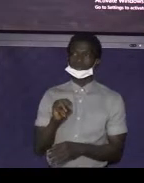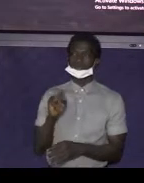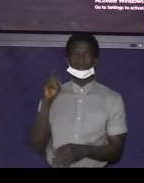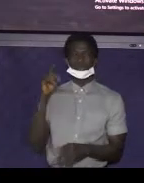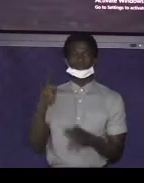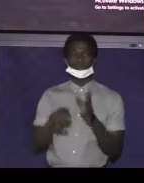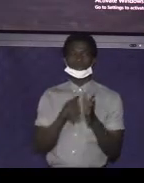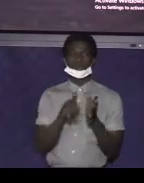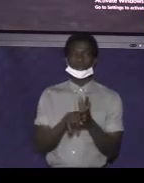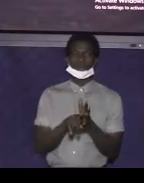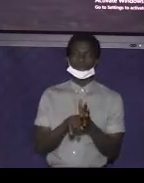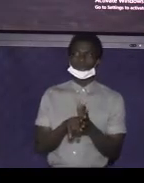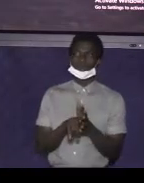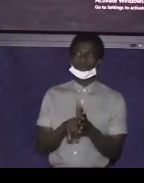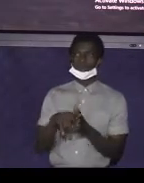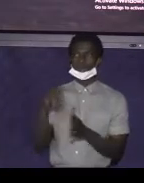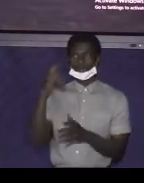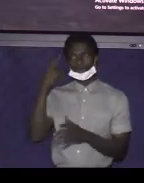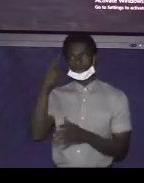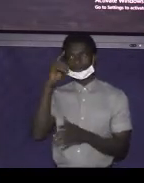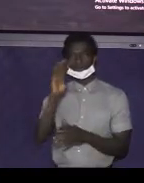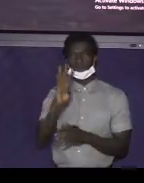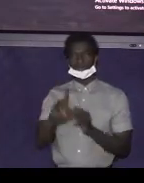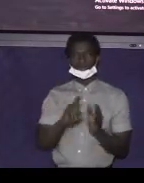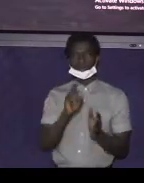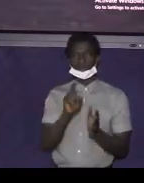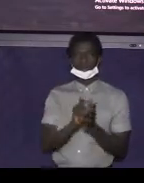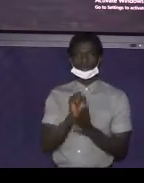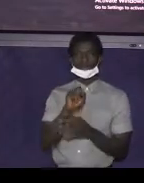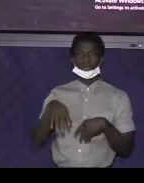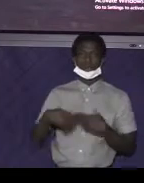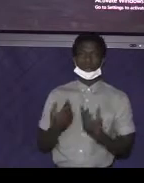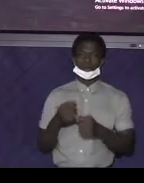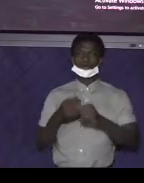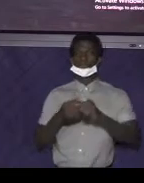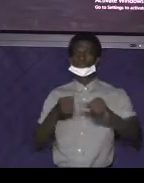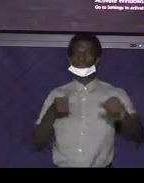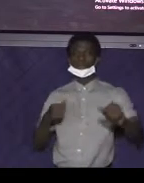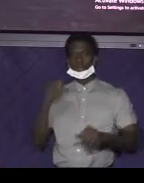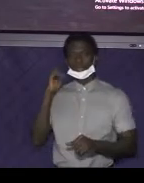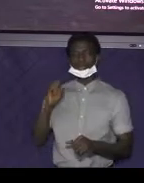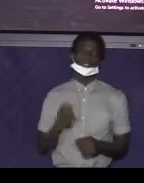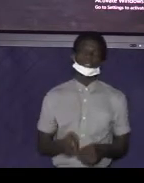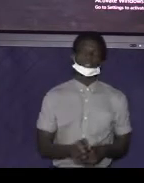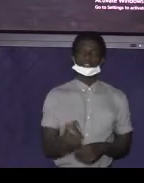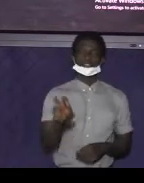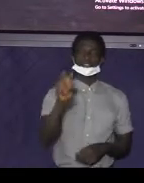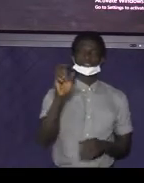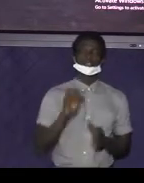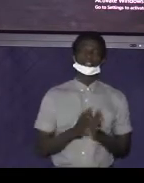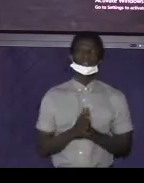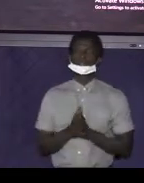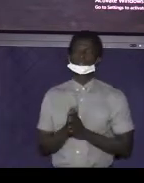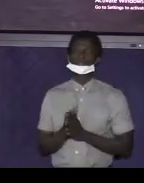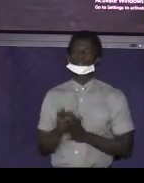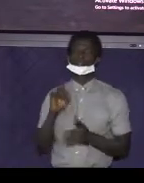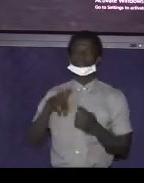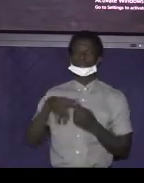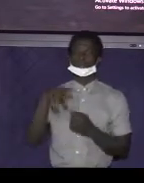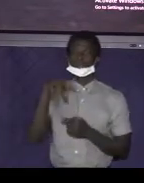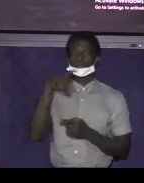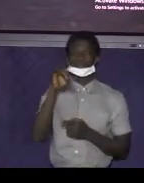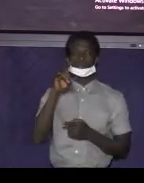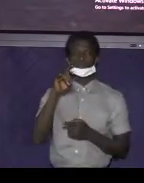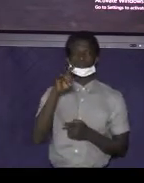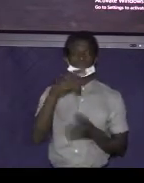how far, is that distance or time? I think how far is the distance. And to find,